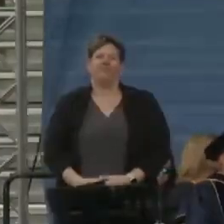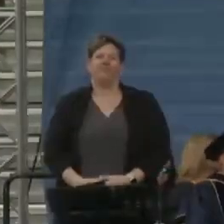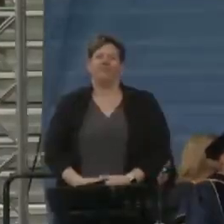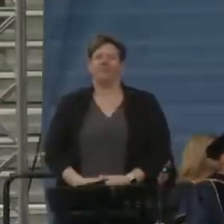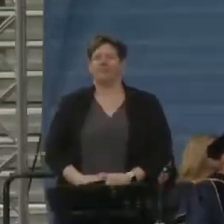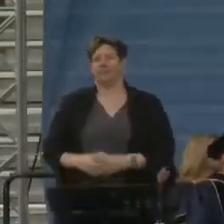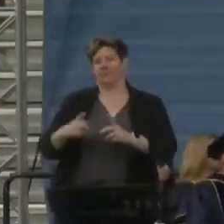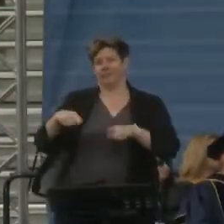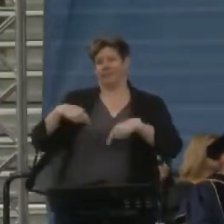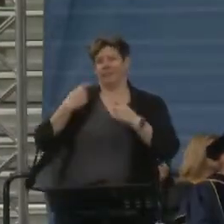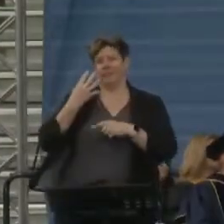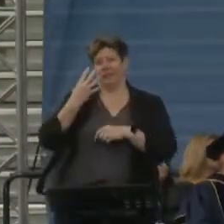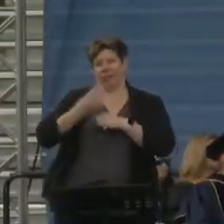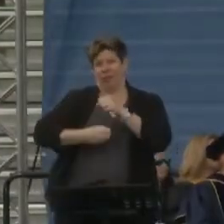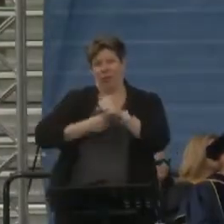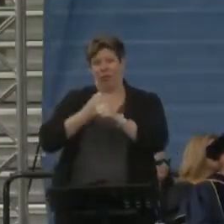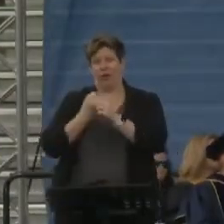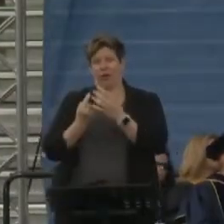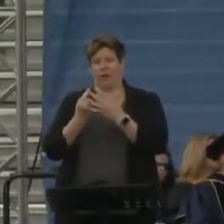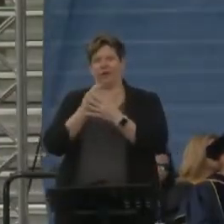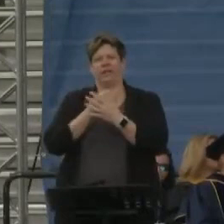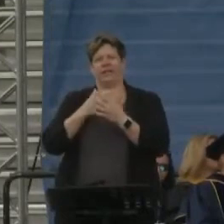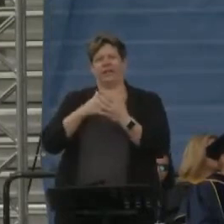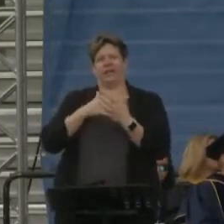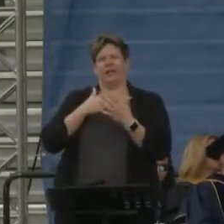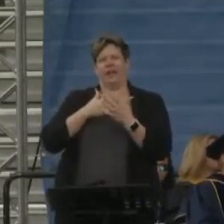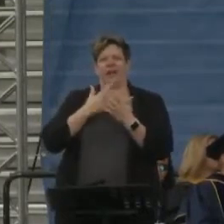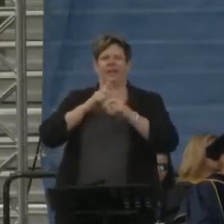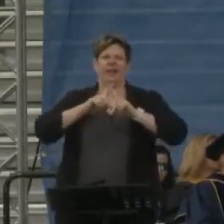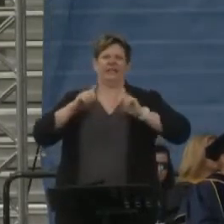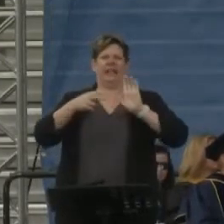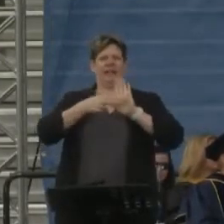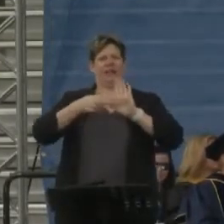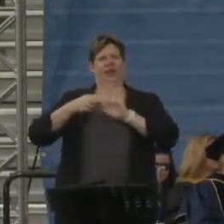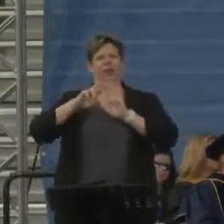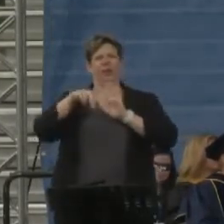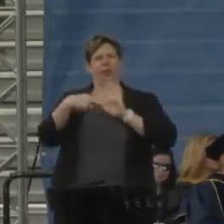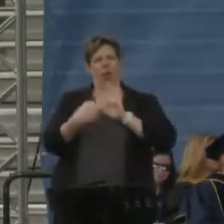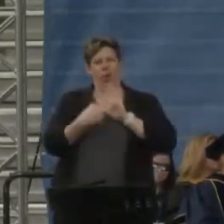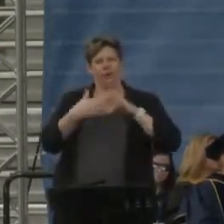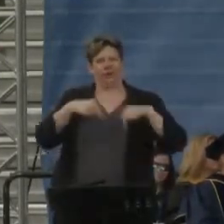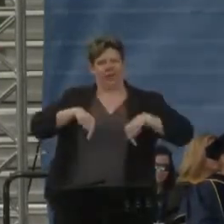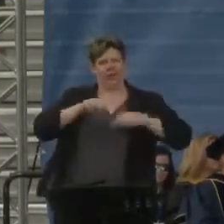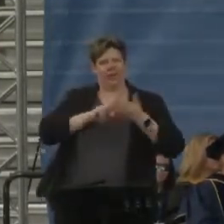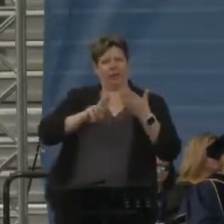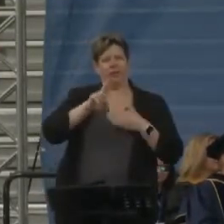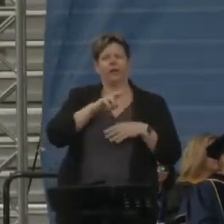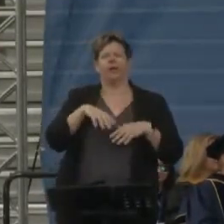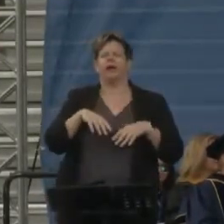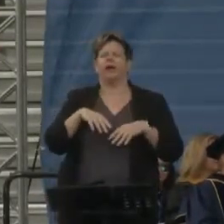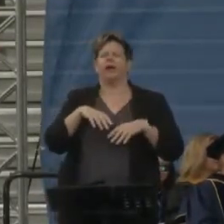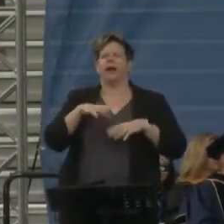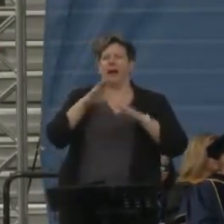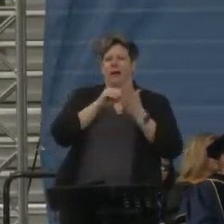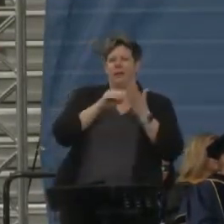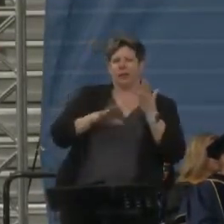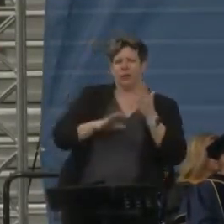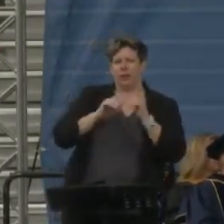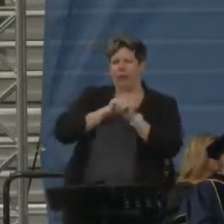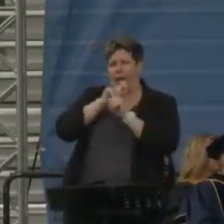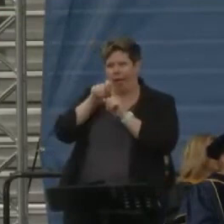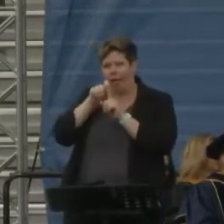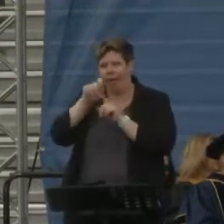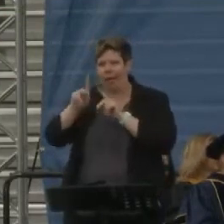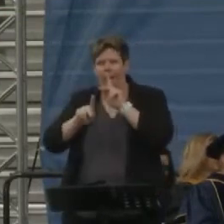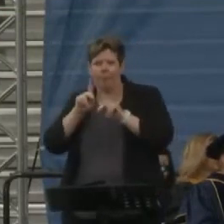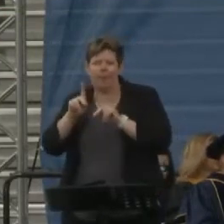Over the past 4 years, I've held a few titles at this university, including being a student, a menace to the people around me, and I hope in